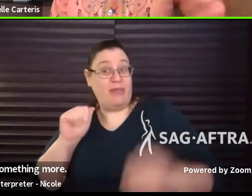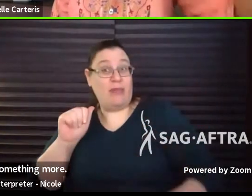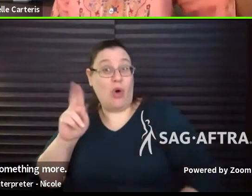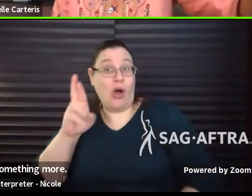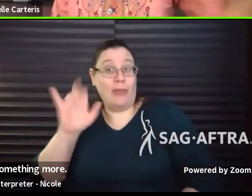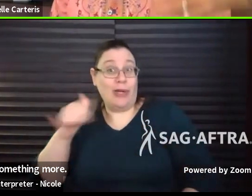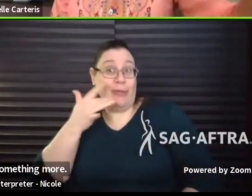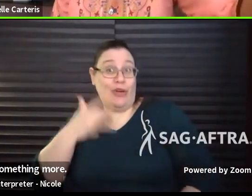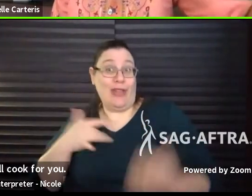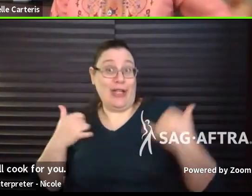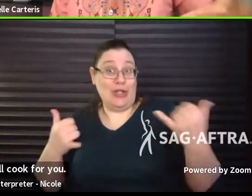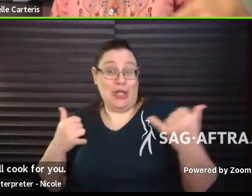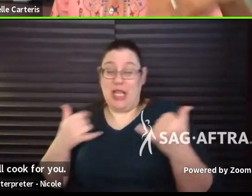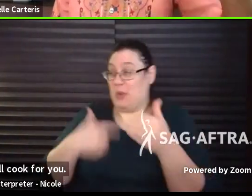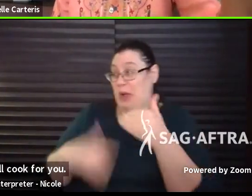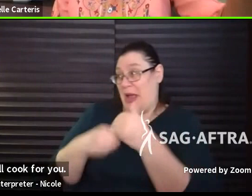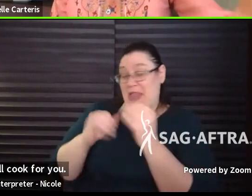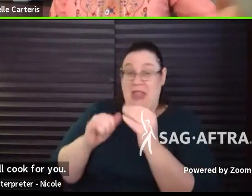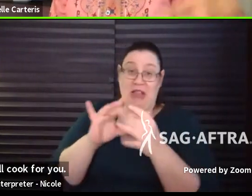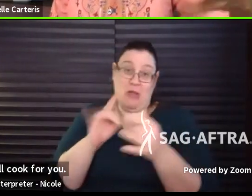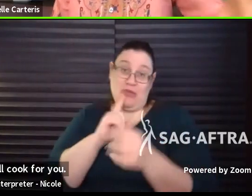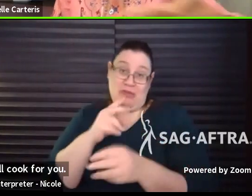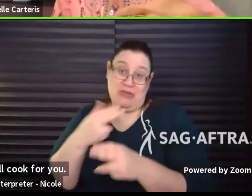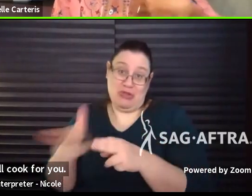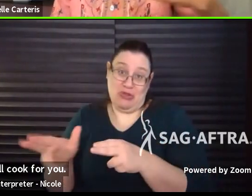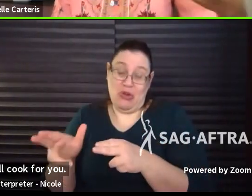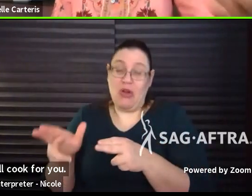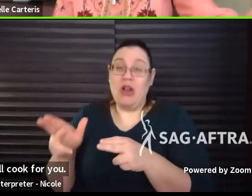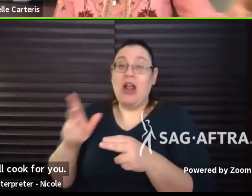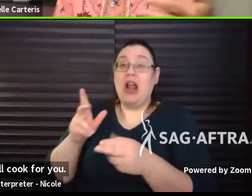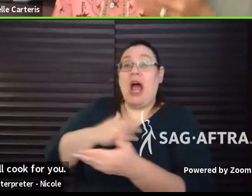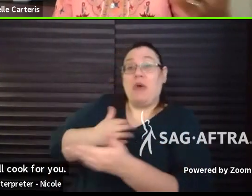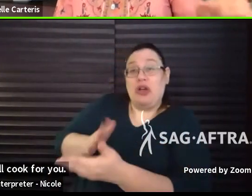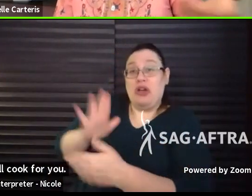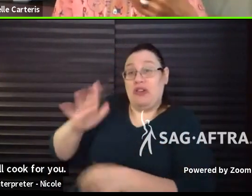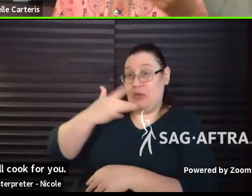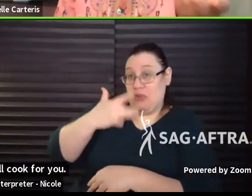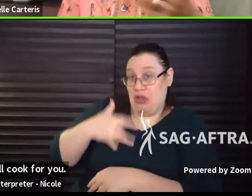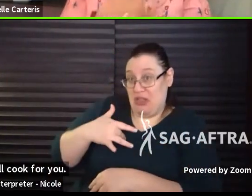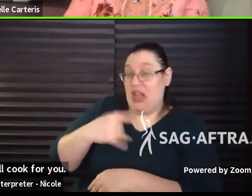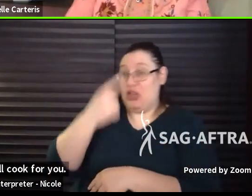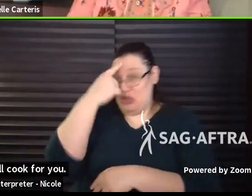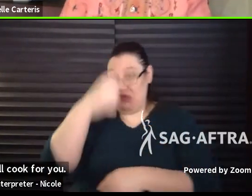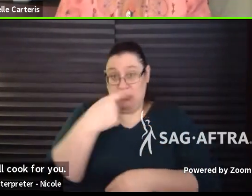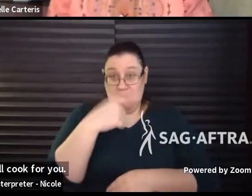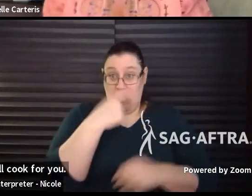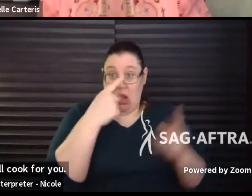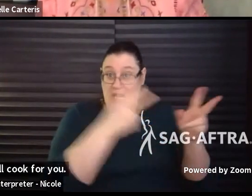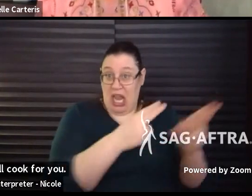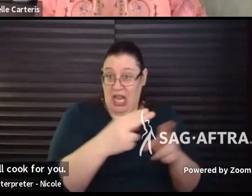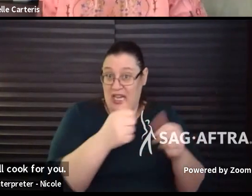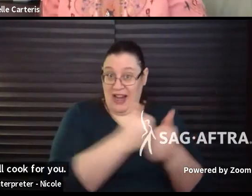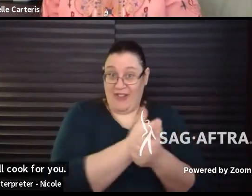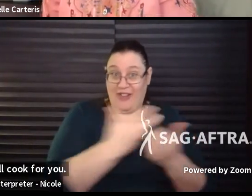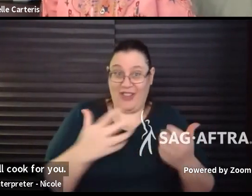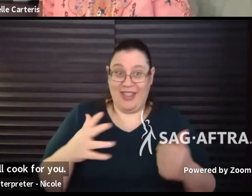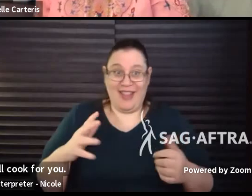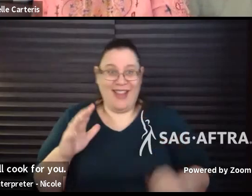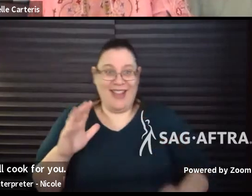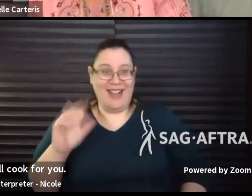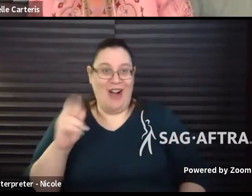thought I'd throw that in real quick. But I'll cook for the birthday if you can go and do all the editing and everything I need to have done. Anyway. That's